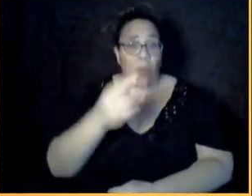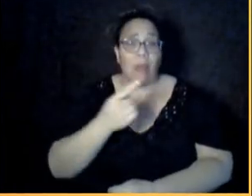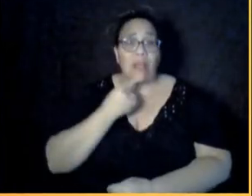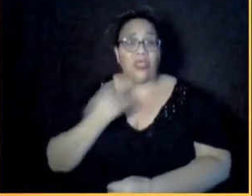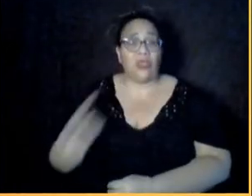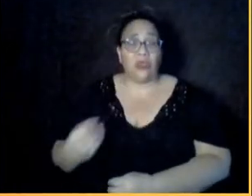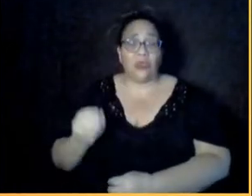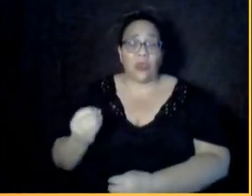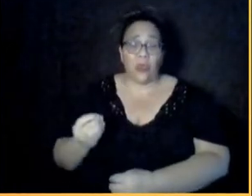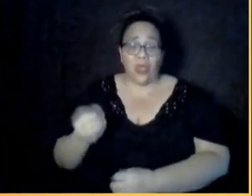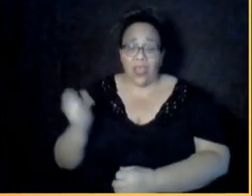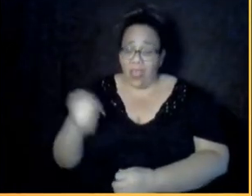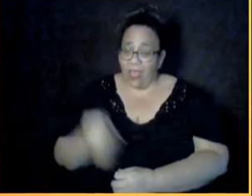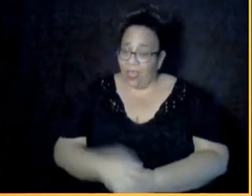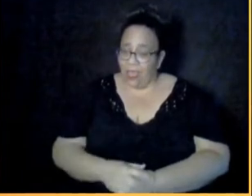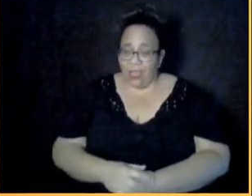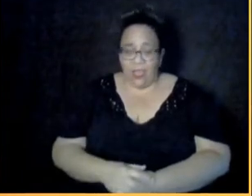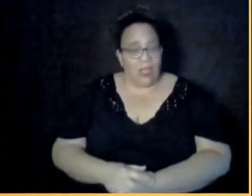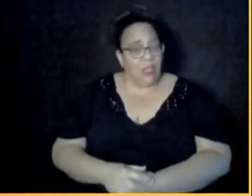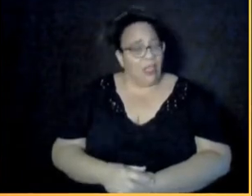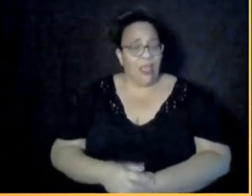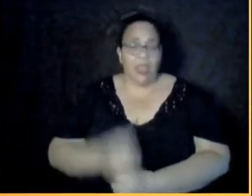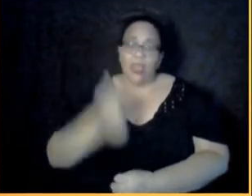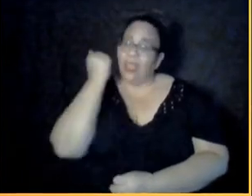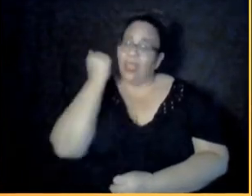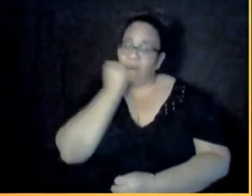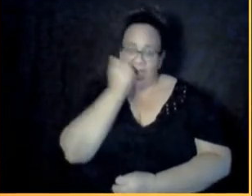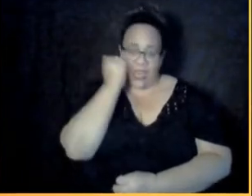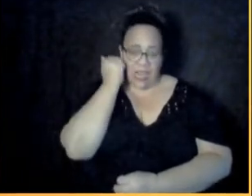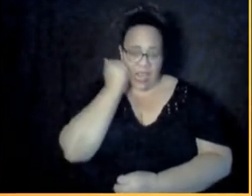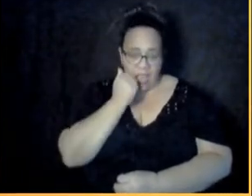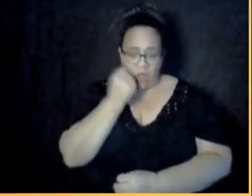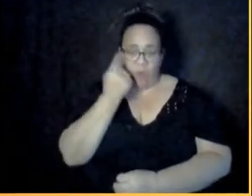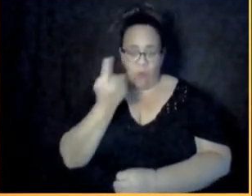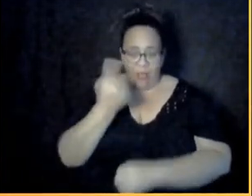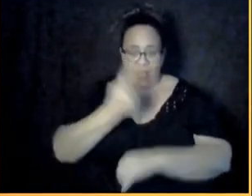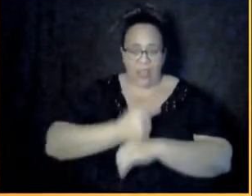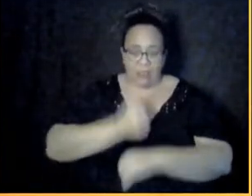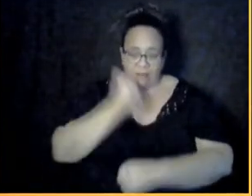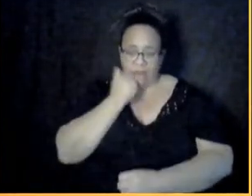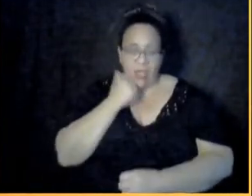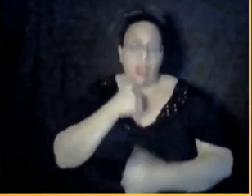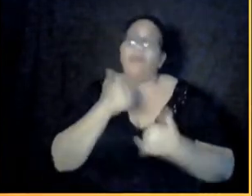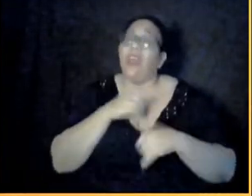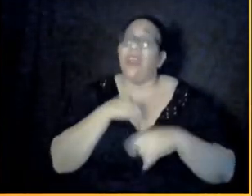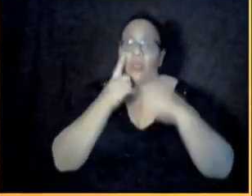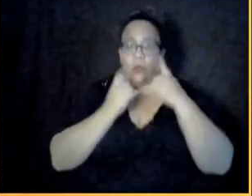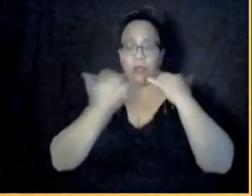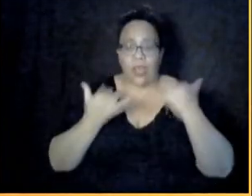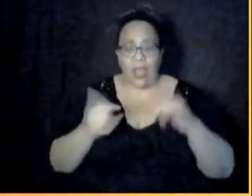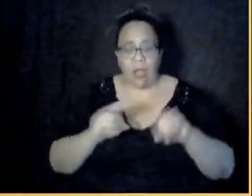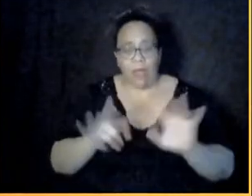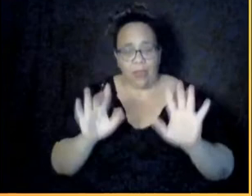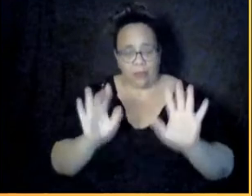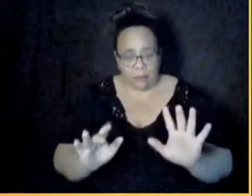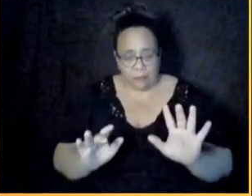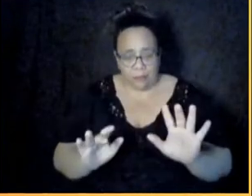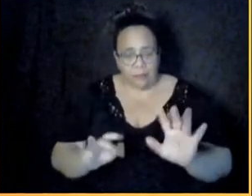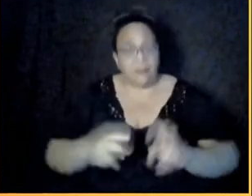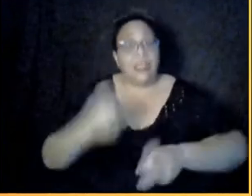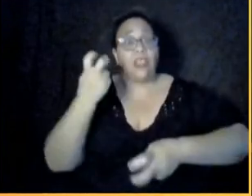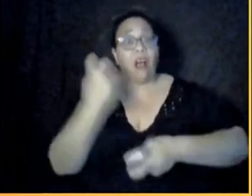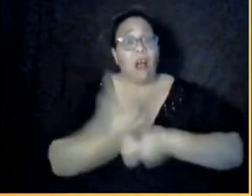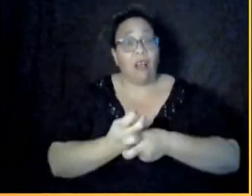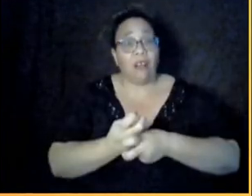So I take it day by day, and I'm trying not to cry, but it's hard. It's